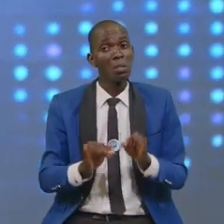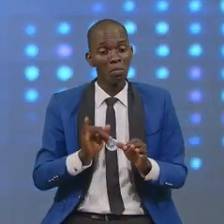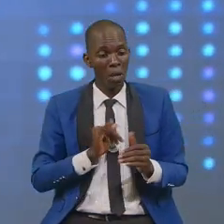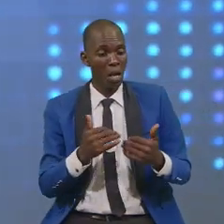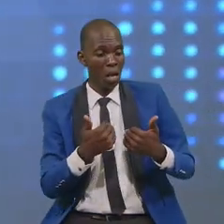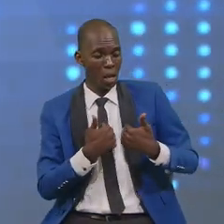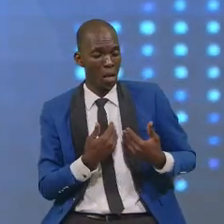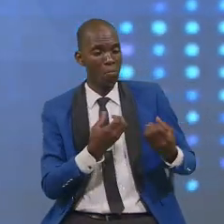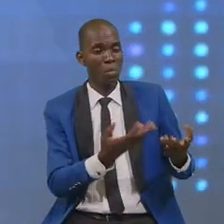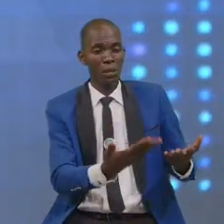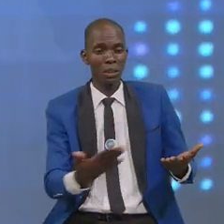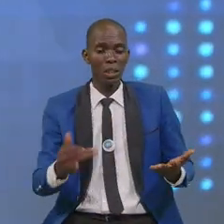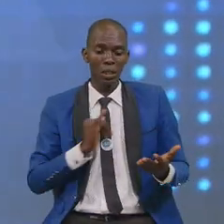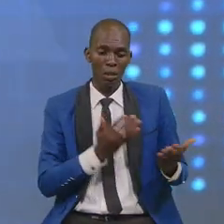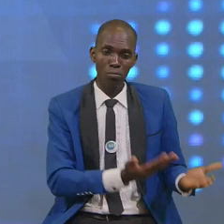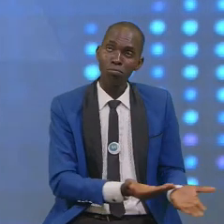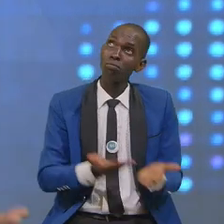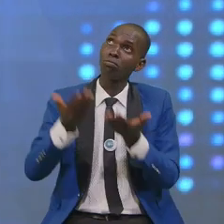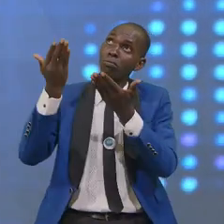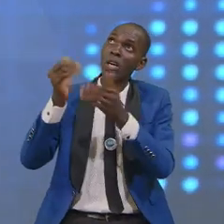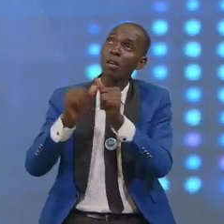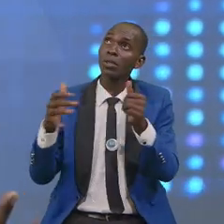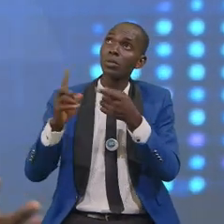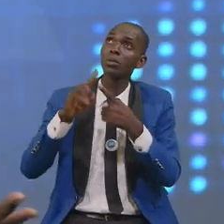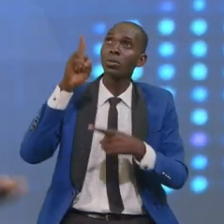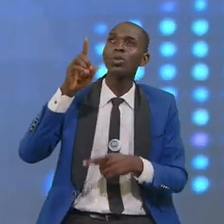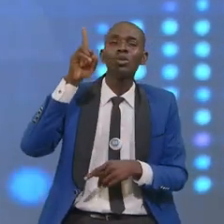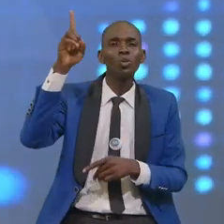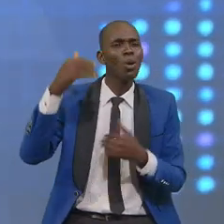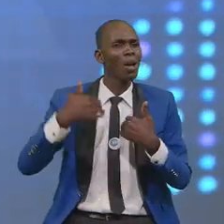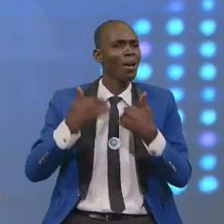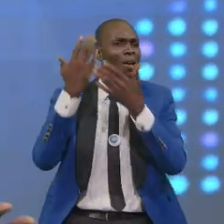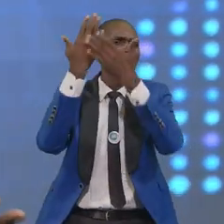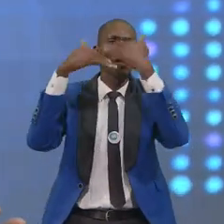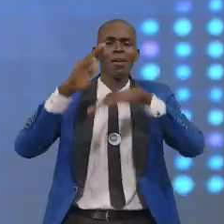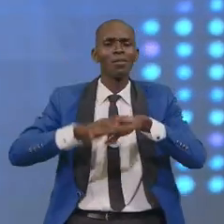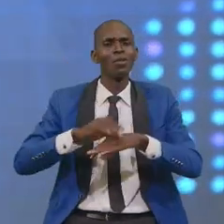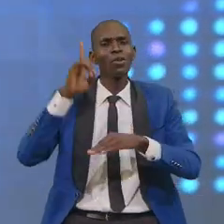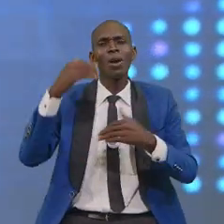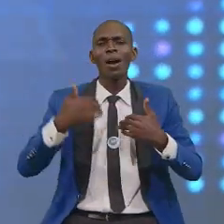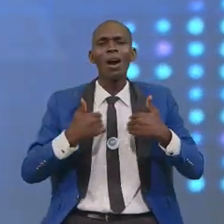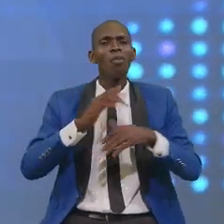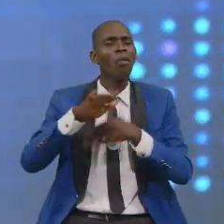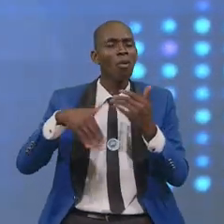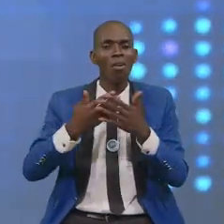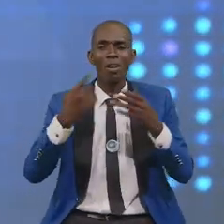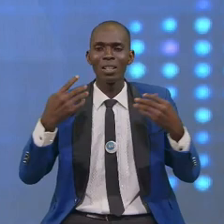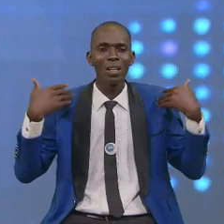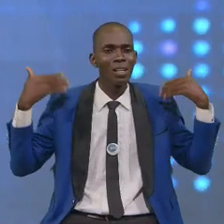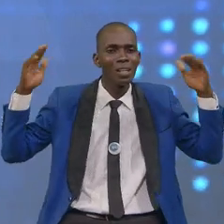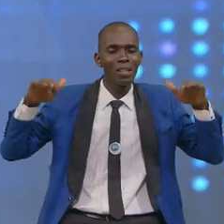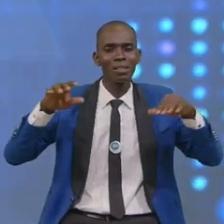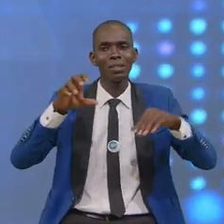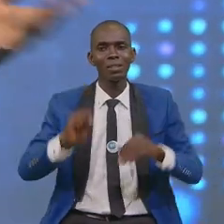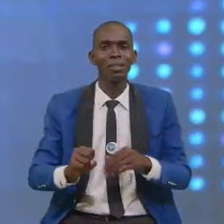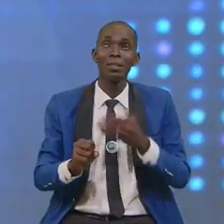I presented them to you, you have heaven and you have all the angels at you